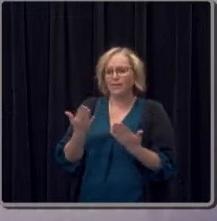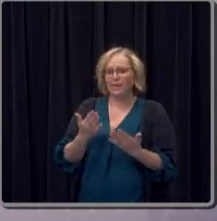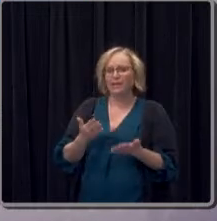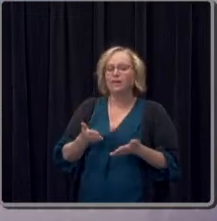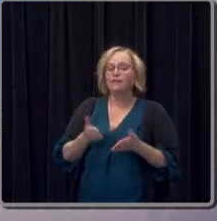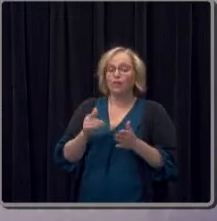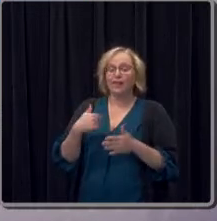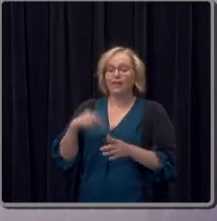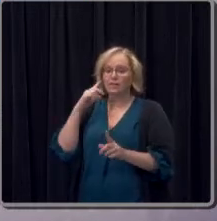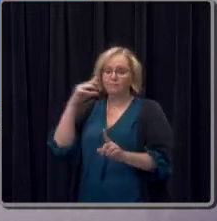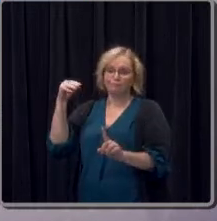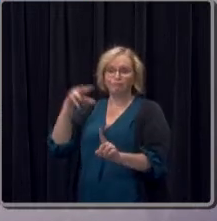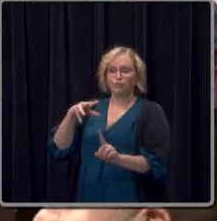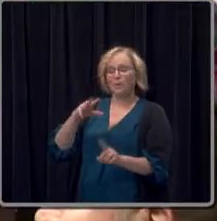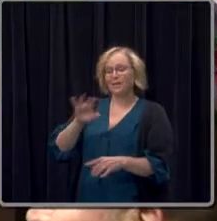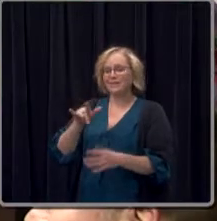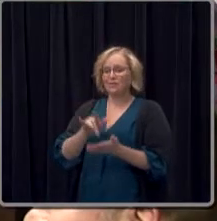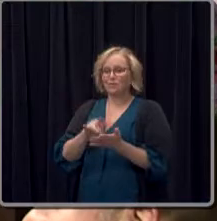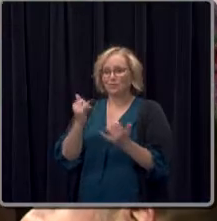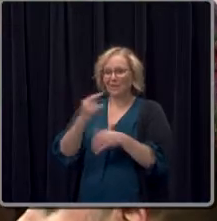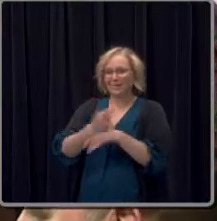tonight.